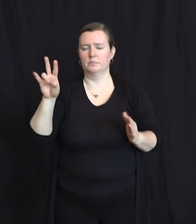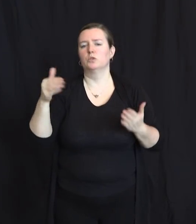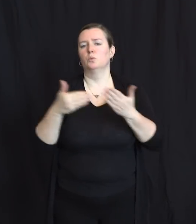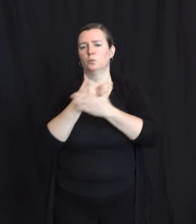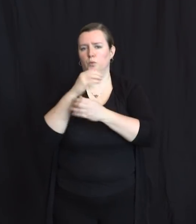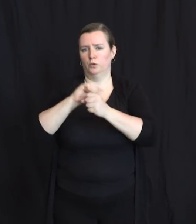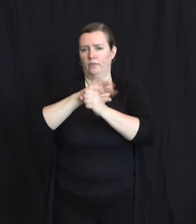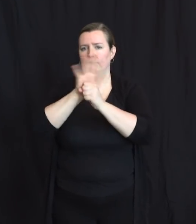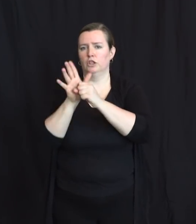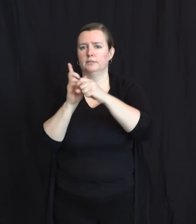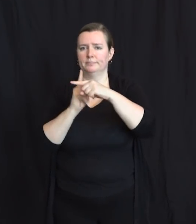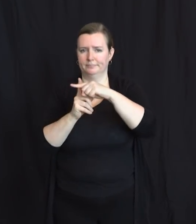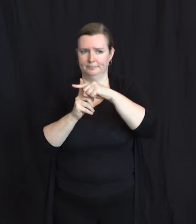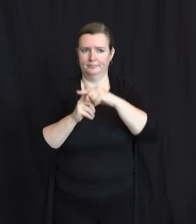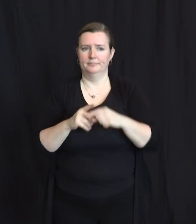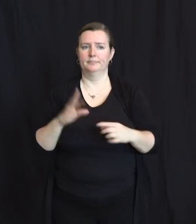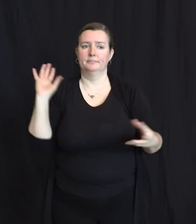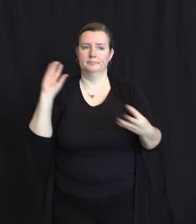of